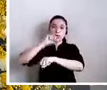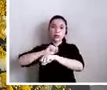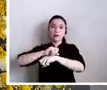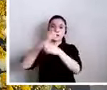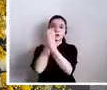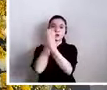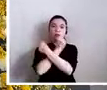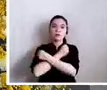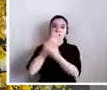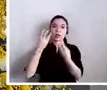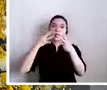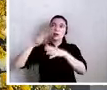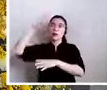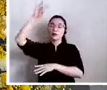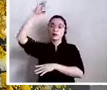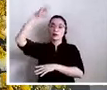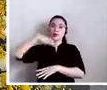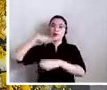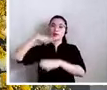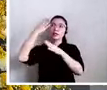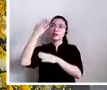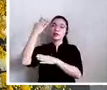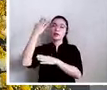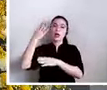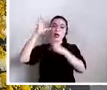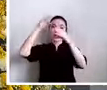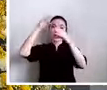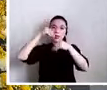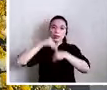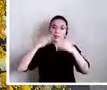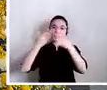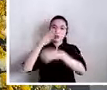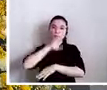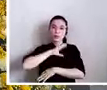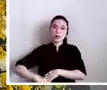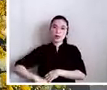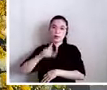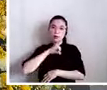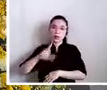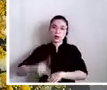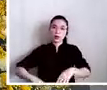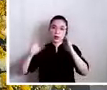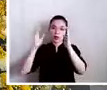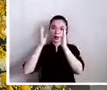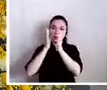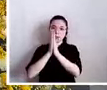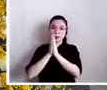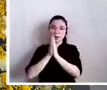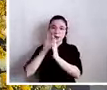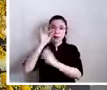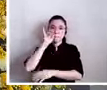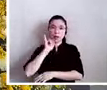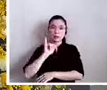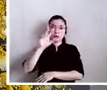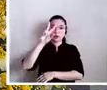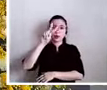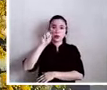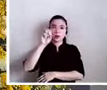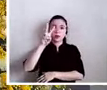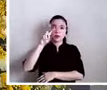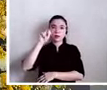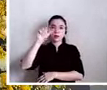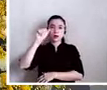favor in your sight. Grant this through Christ our Lord. Amen. perpetual novena in honor of Señor